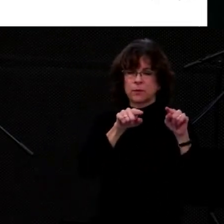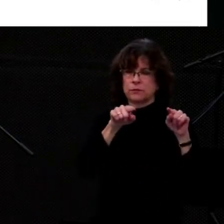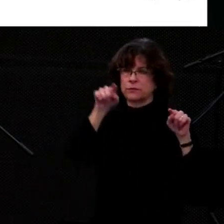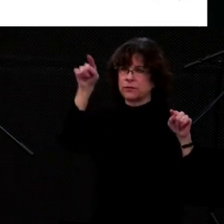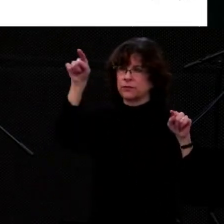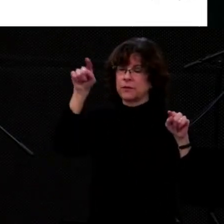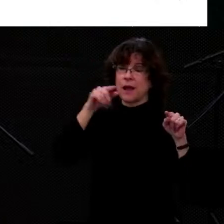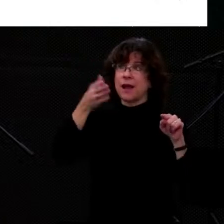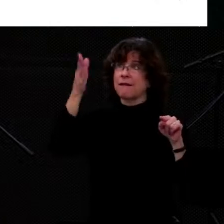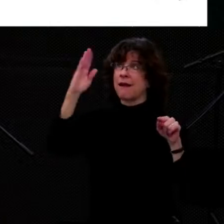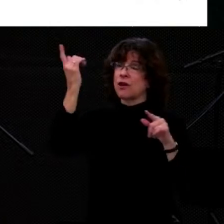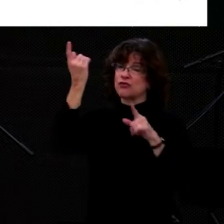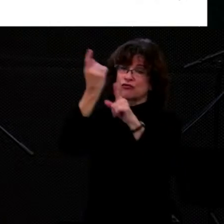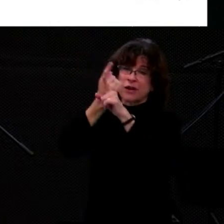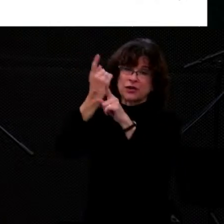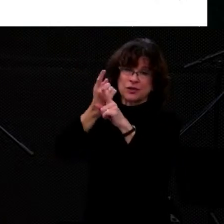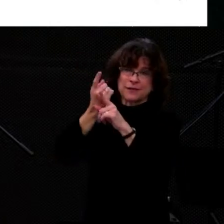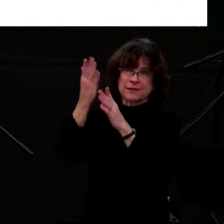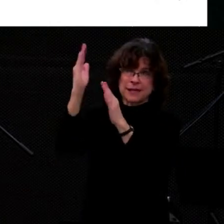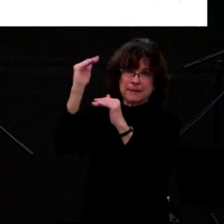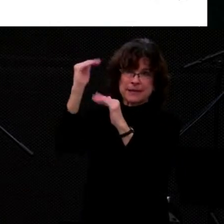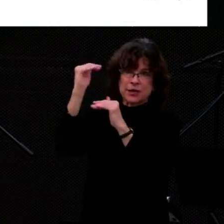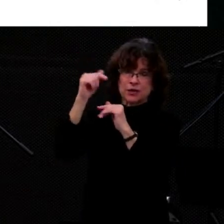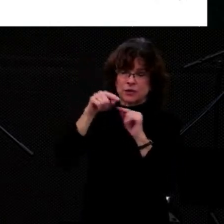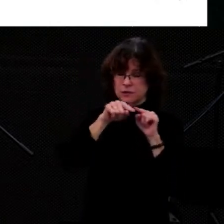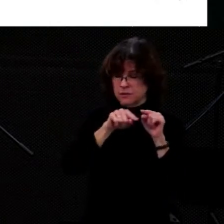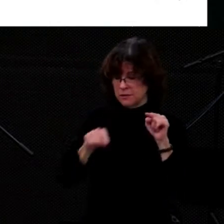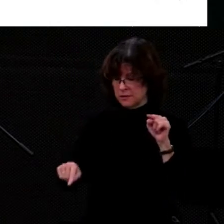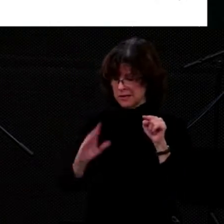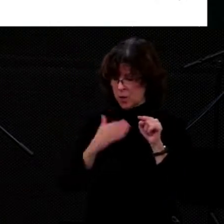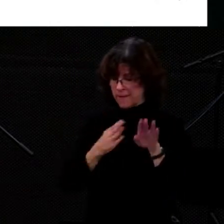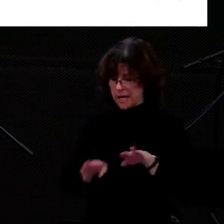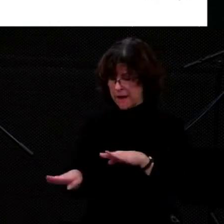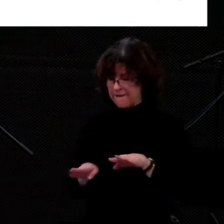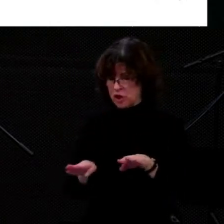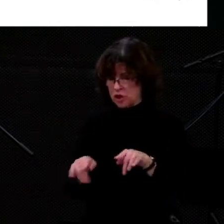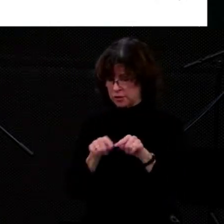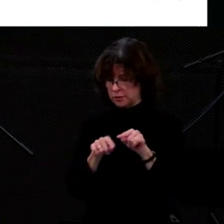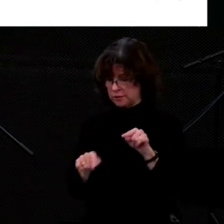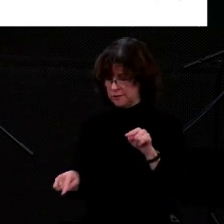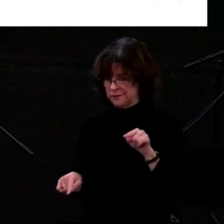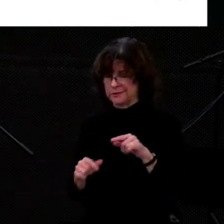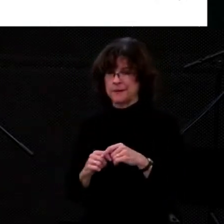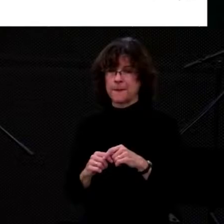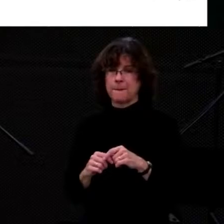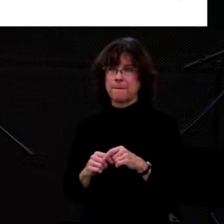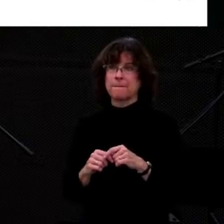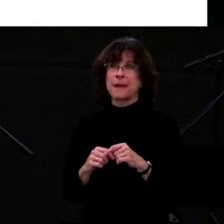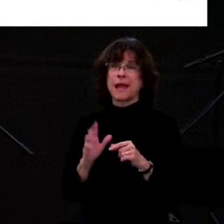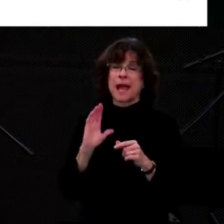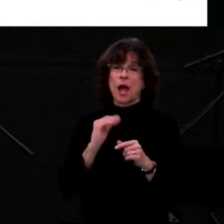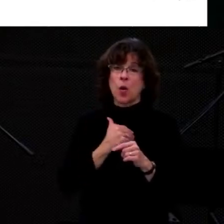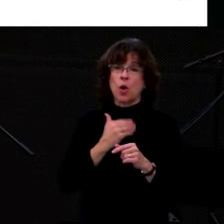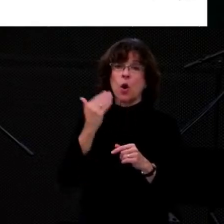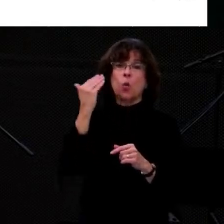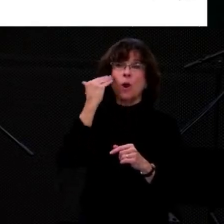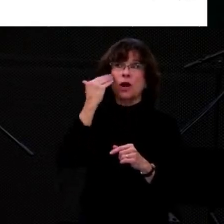God's righteous and holy standards and our performance. Our awareness of God's righteousness